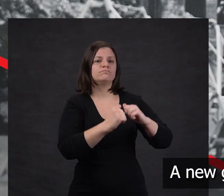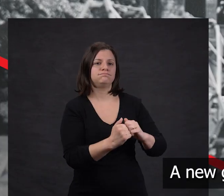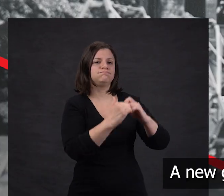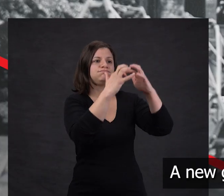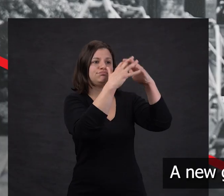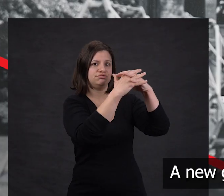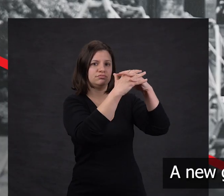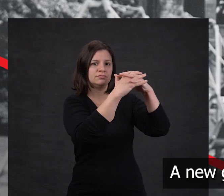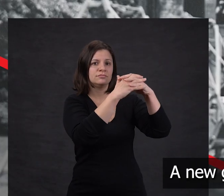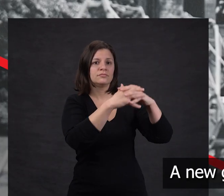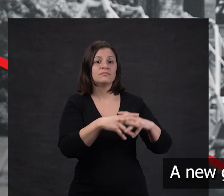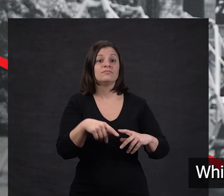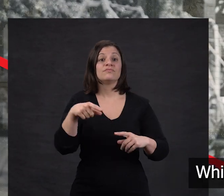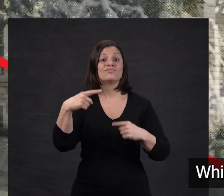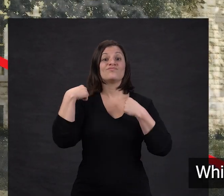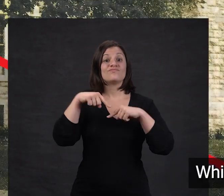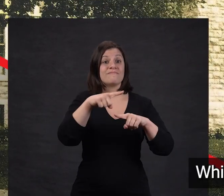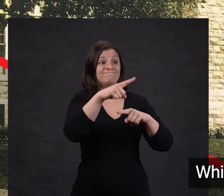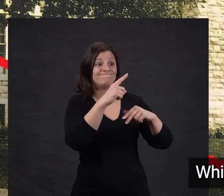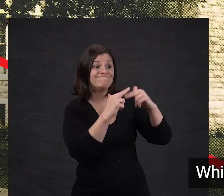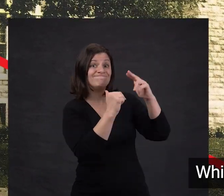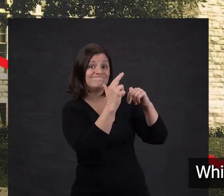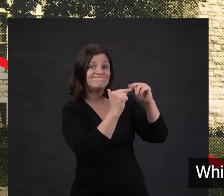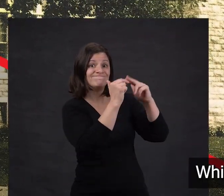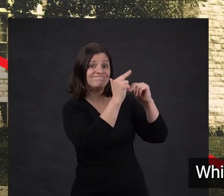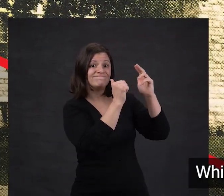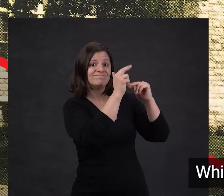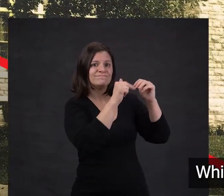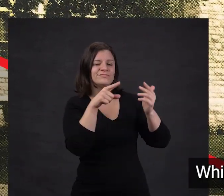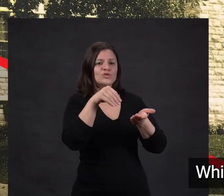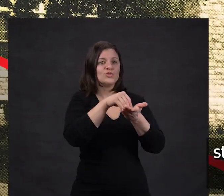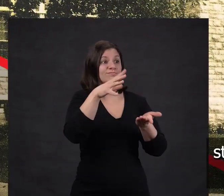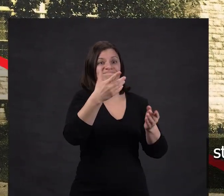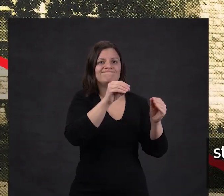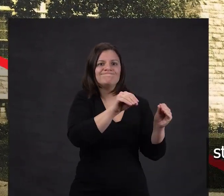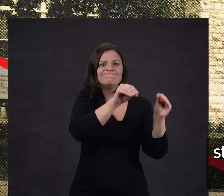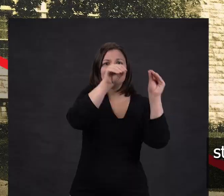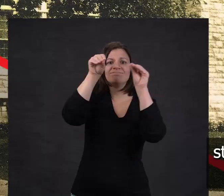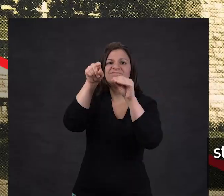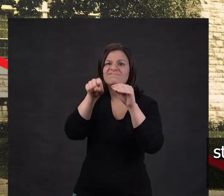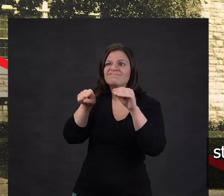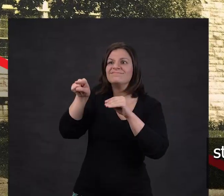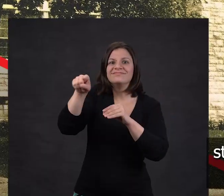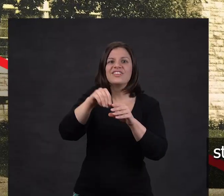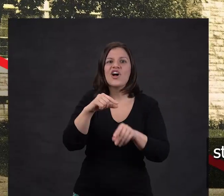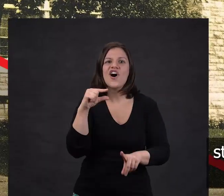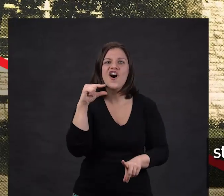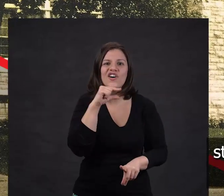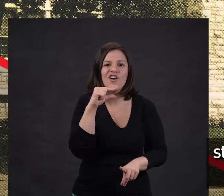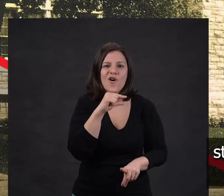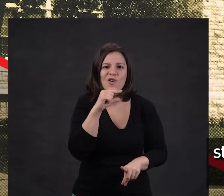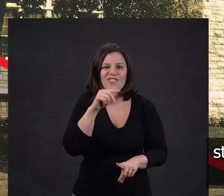built in its place. While it was under construction, students lived on the upper floor of Argo Hall.